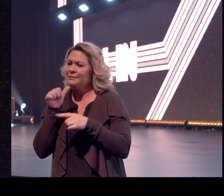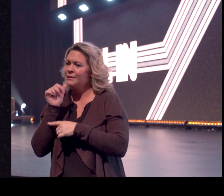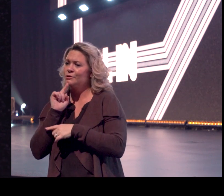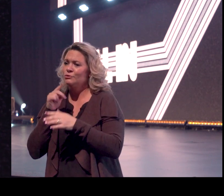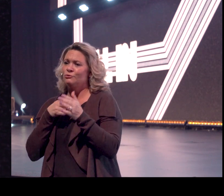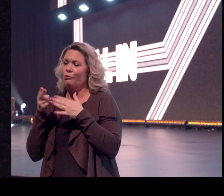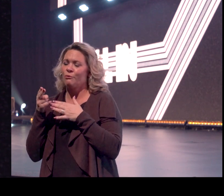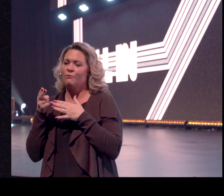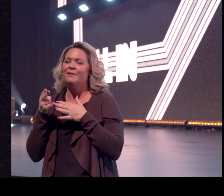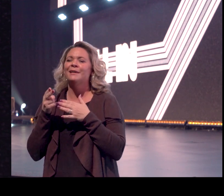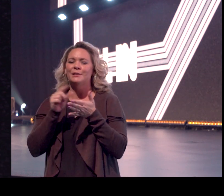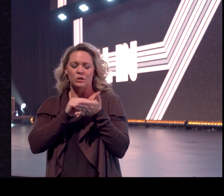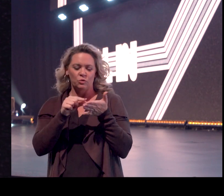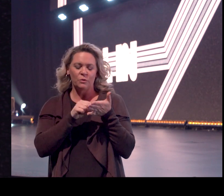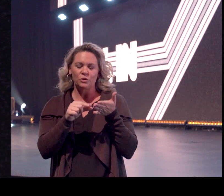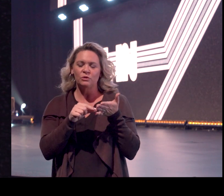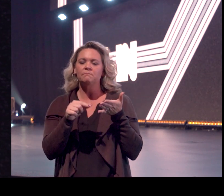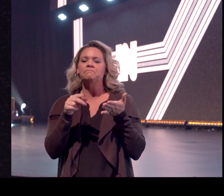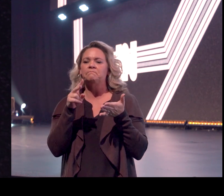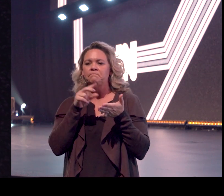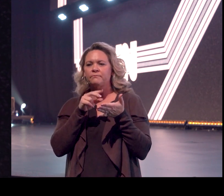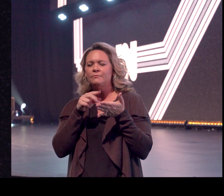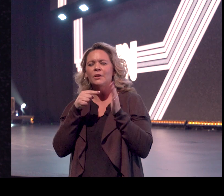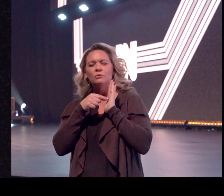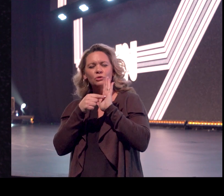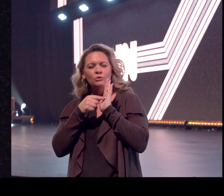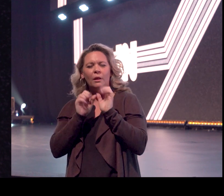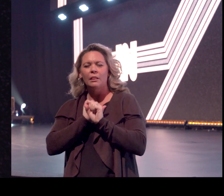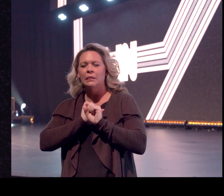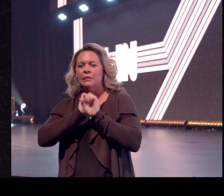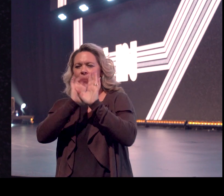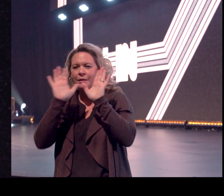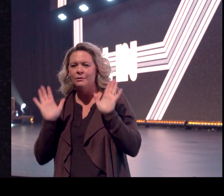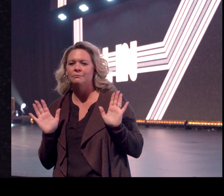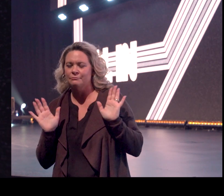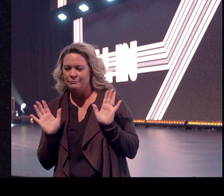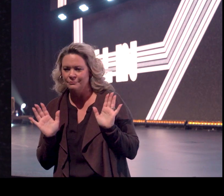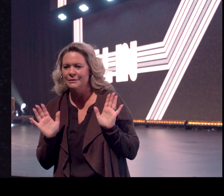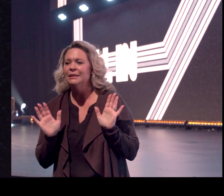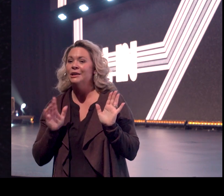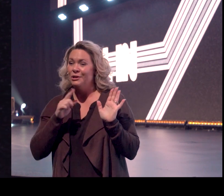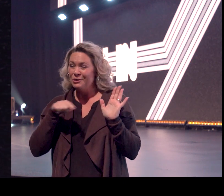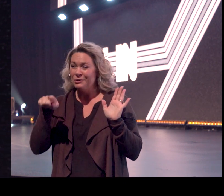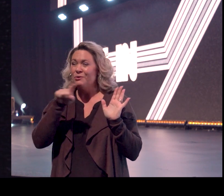what I want to do today is I just want to open up scripture and I want to show you with crystal clear